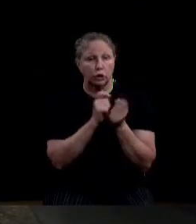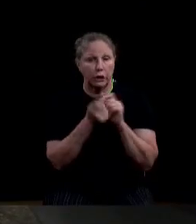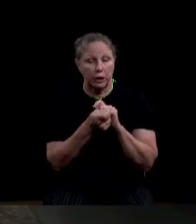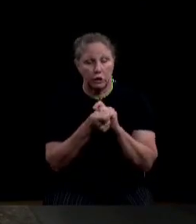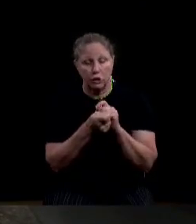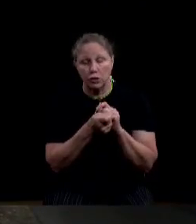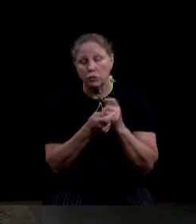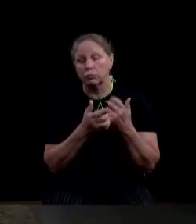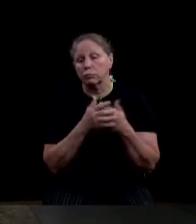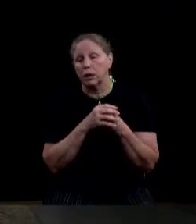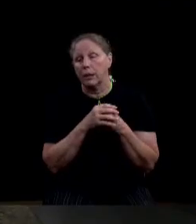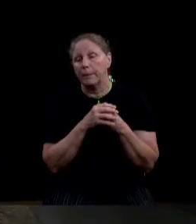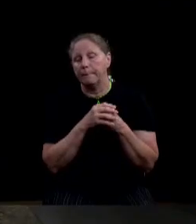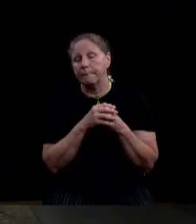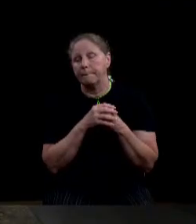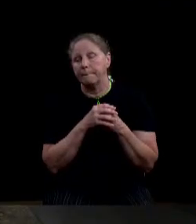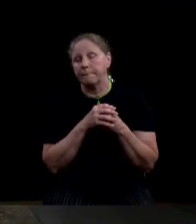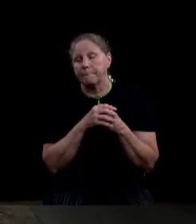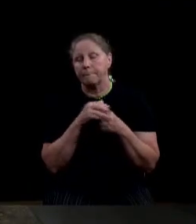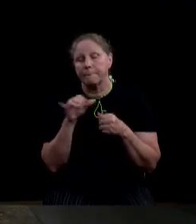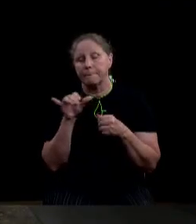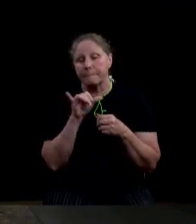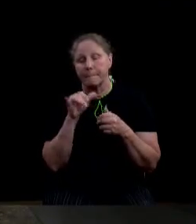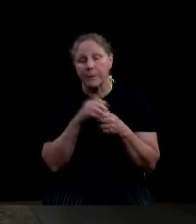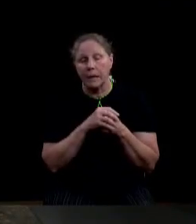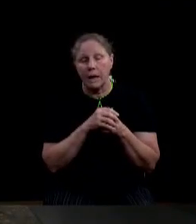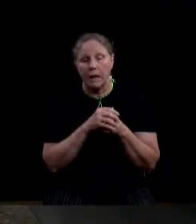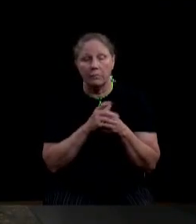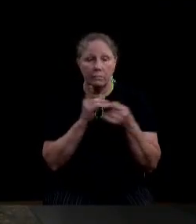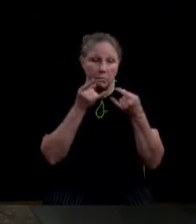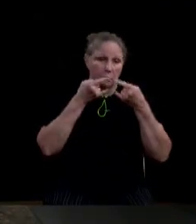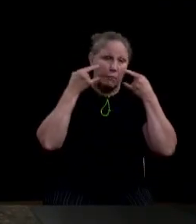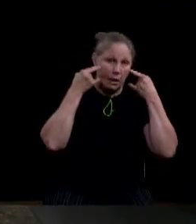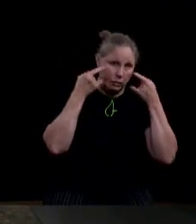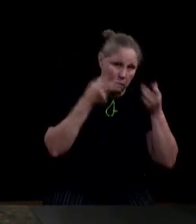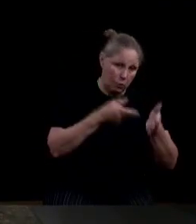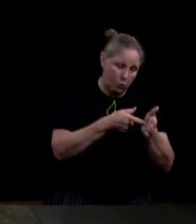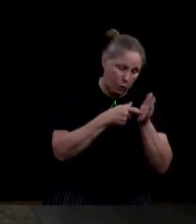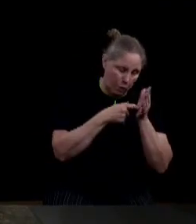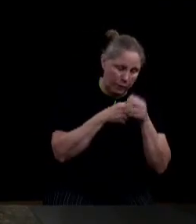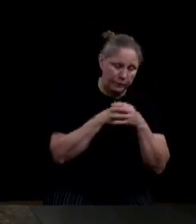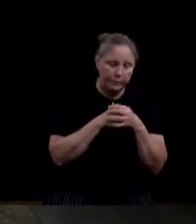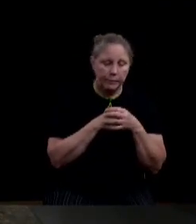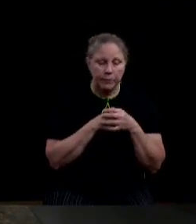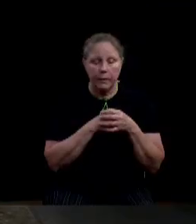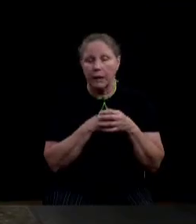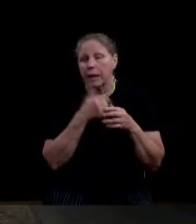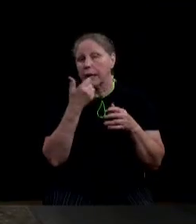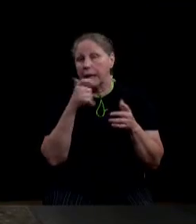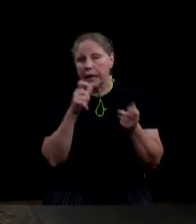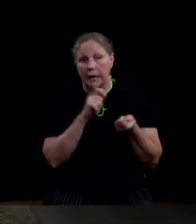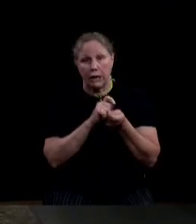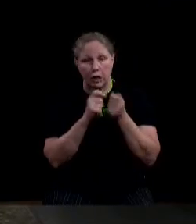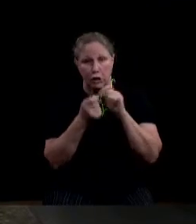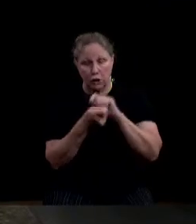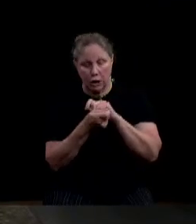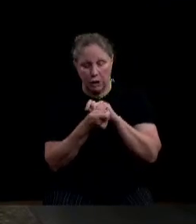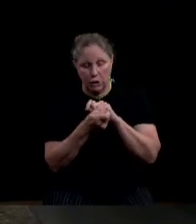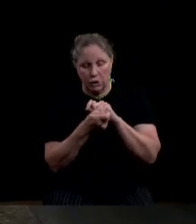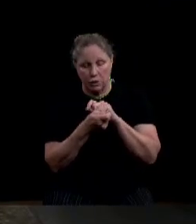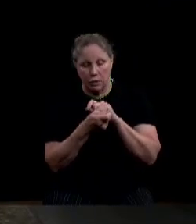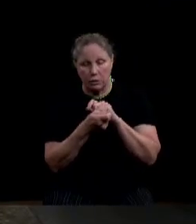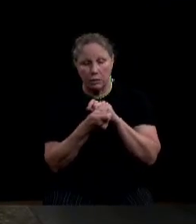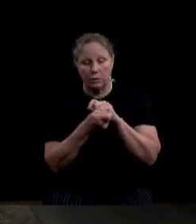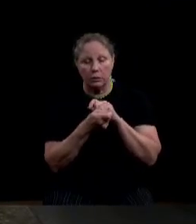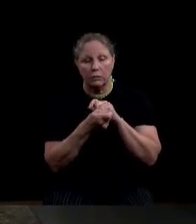initiation of mask use, if you make any kind of change that actually affects the number of